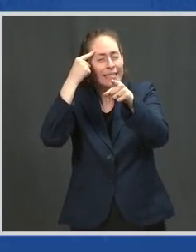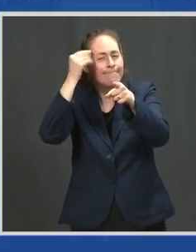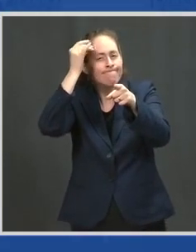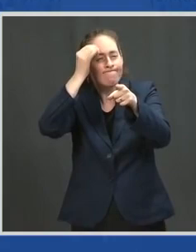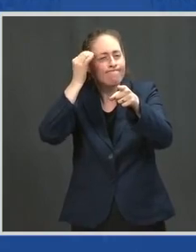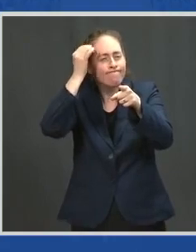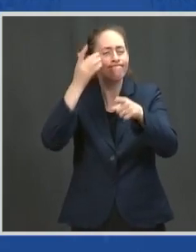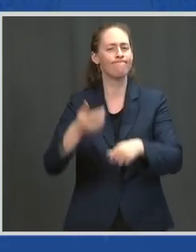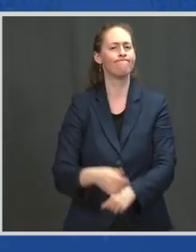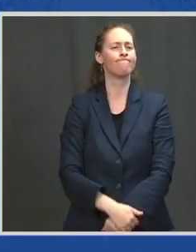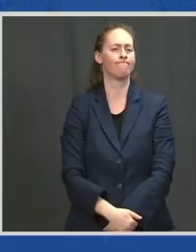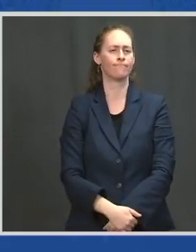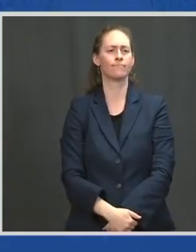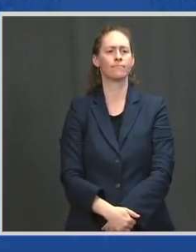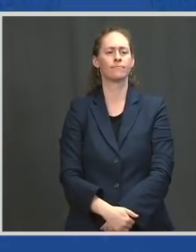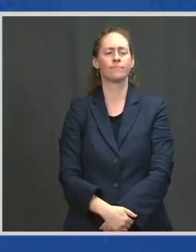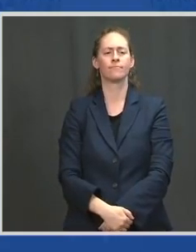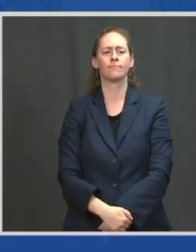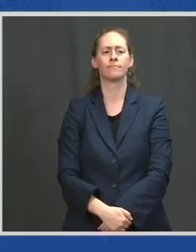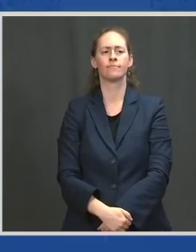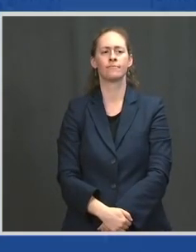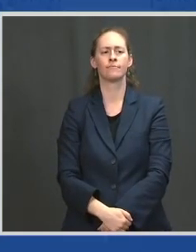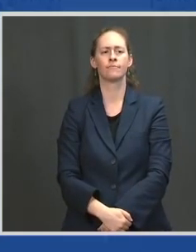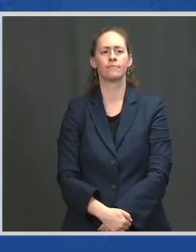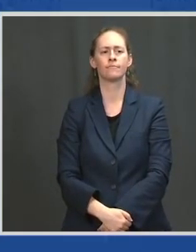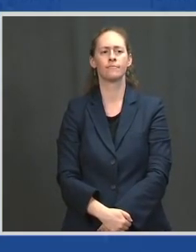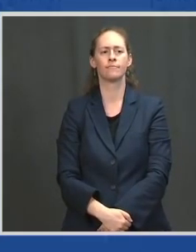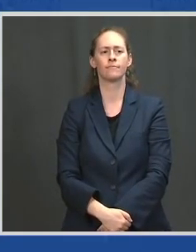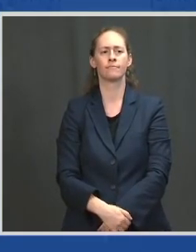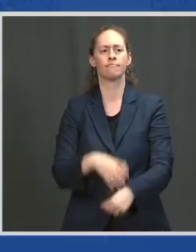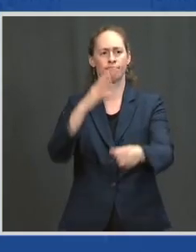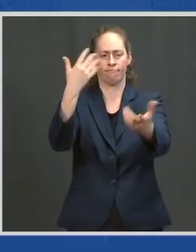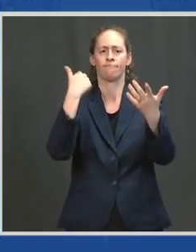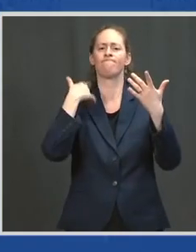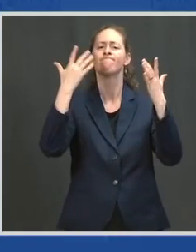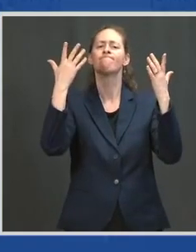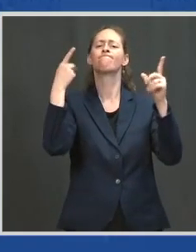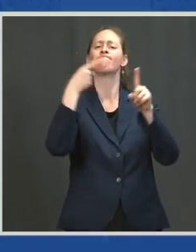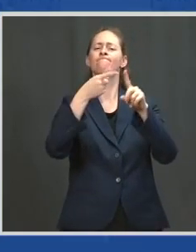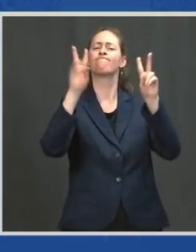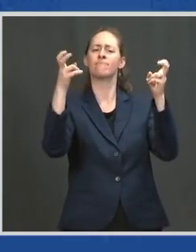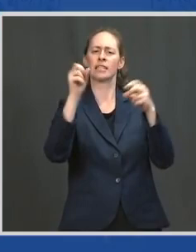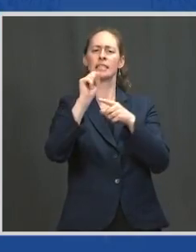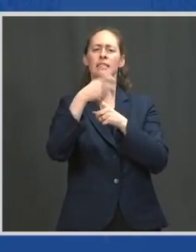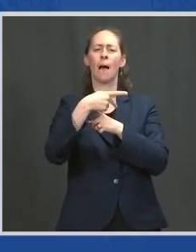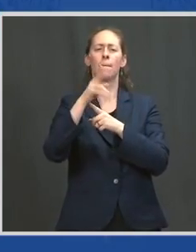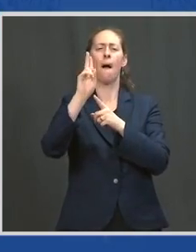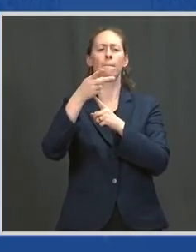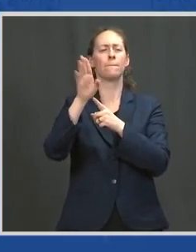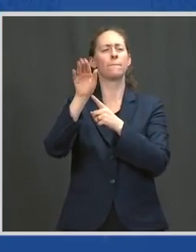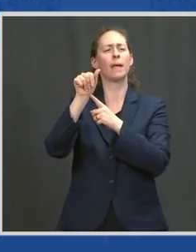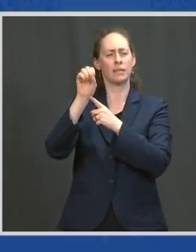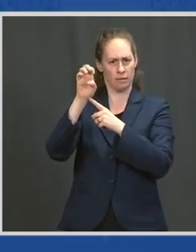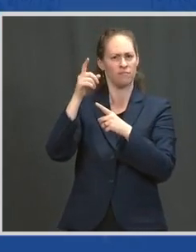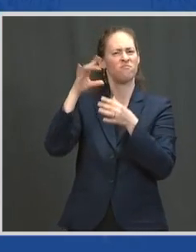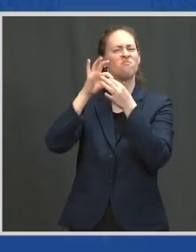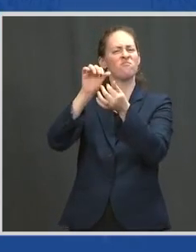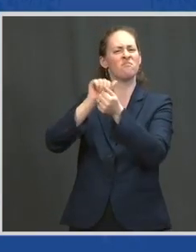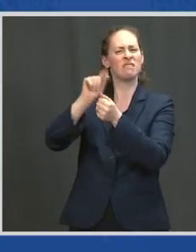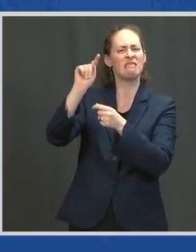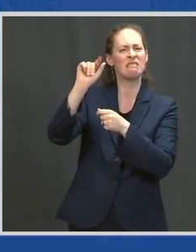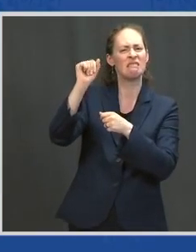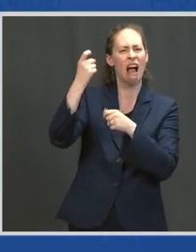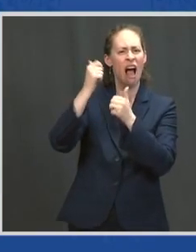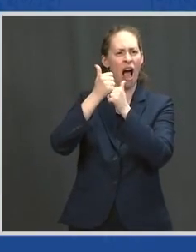called stepped-up basis. It's also known as a trust fund loophole. For example, if I had $1